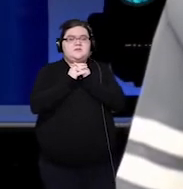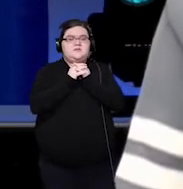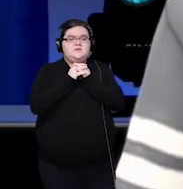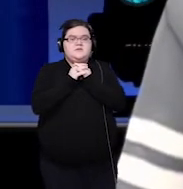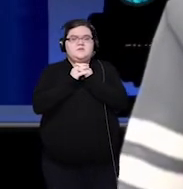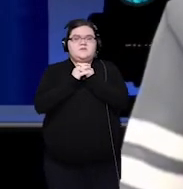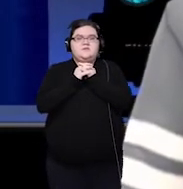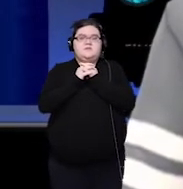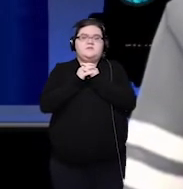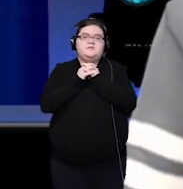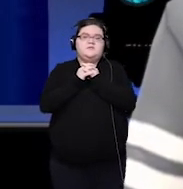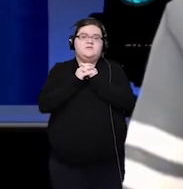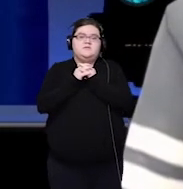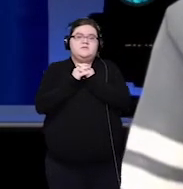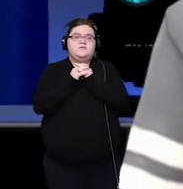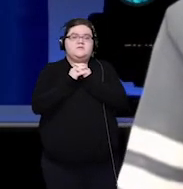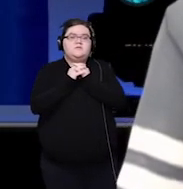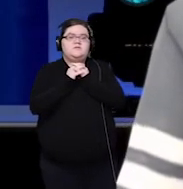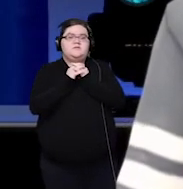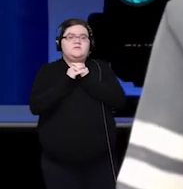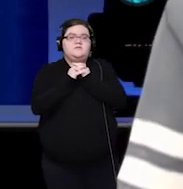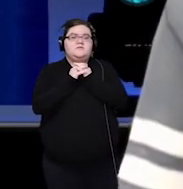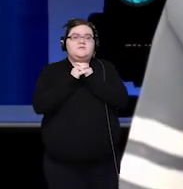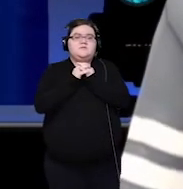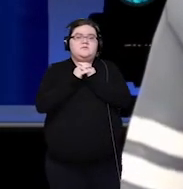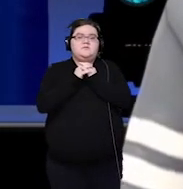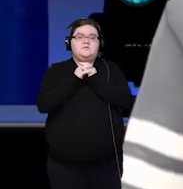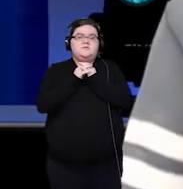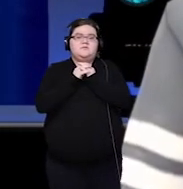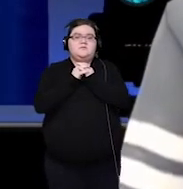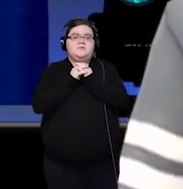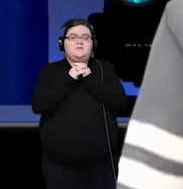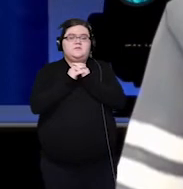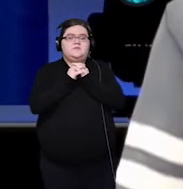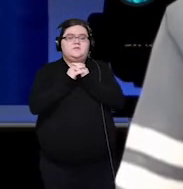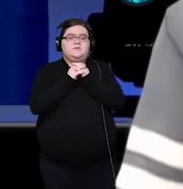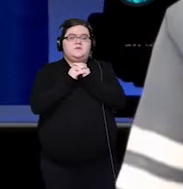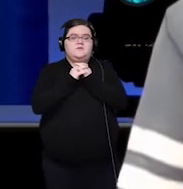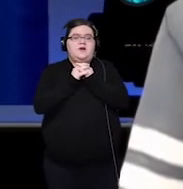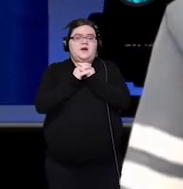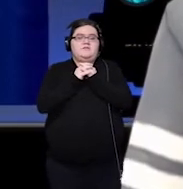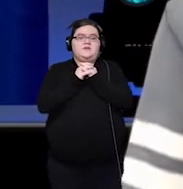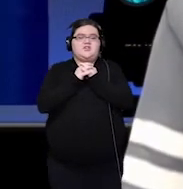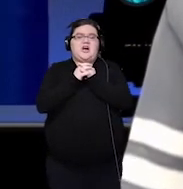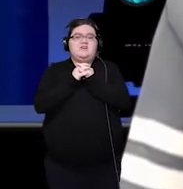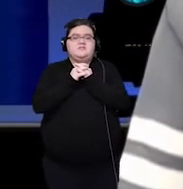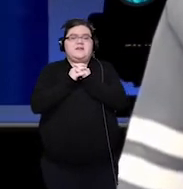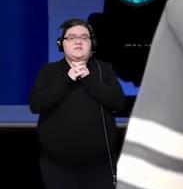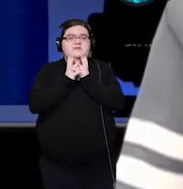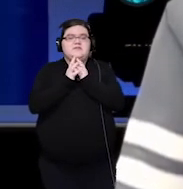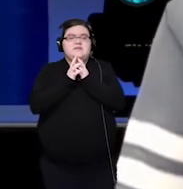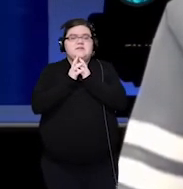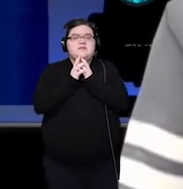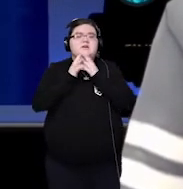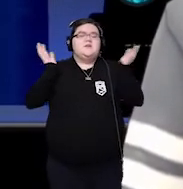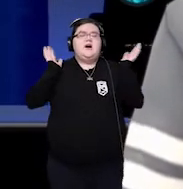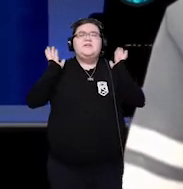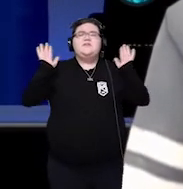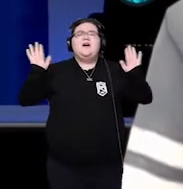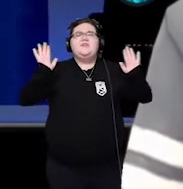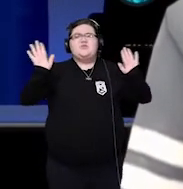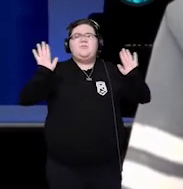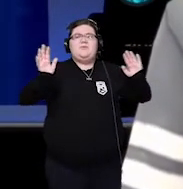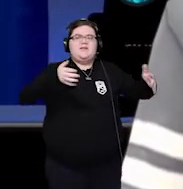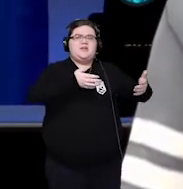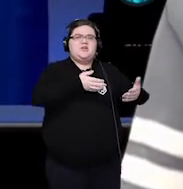Tell next me something one. That might be sitting on your lap. Cat. That is literally rifle straight away. A child, that's what I was thinking. Not